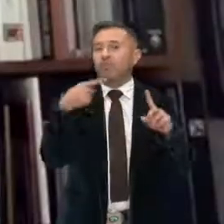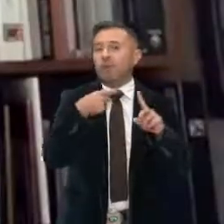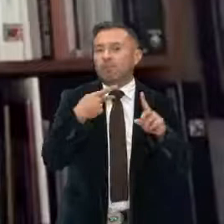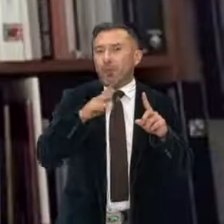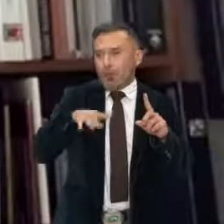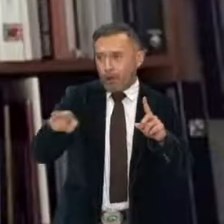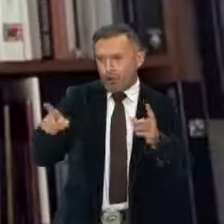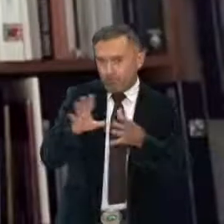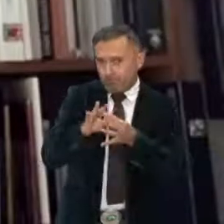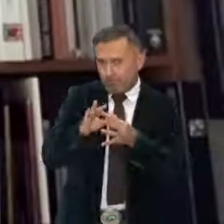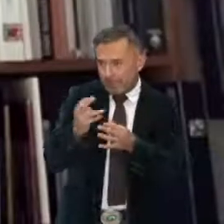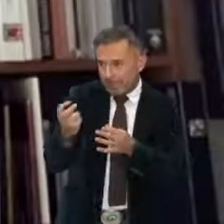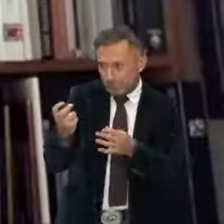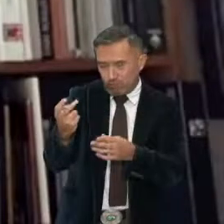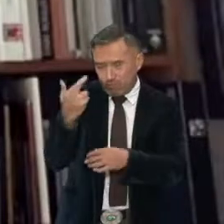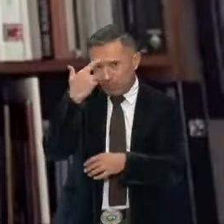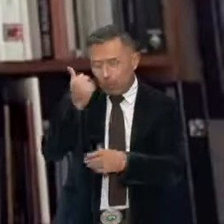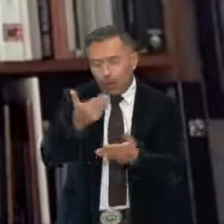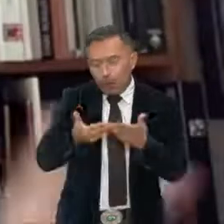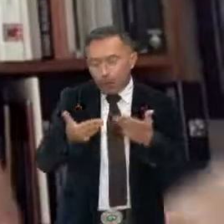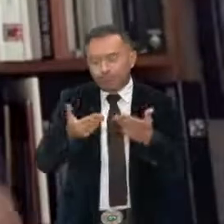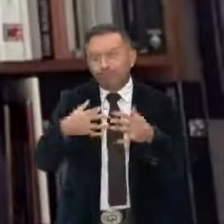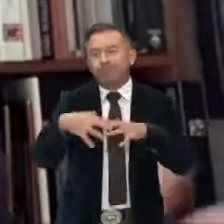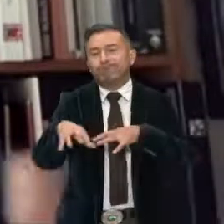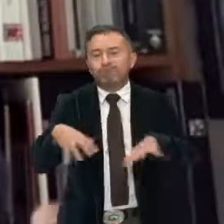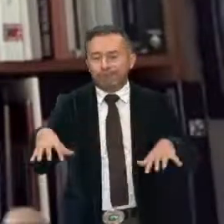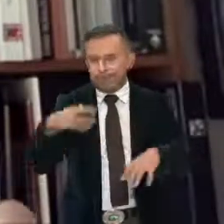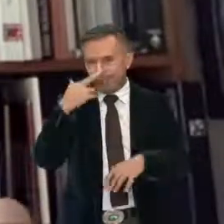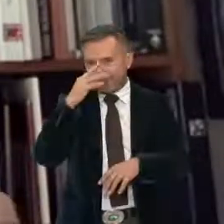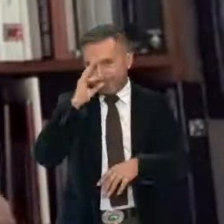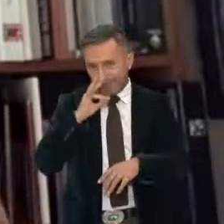but the circumstances that she had described very well has